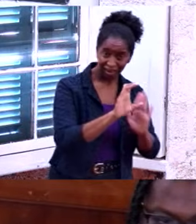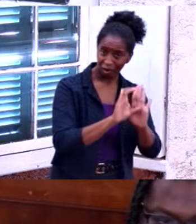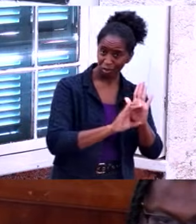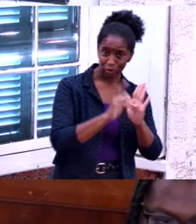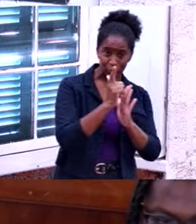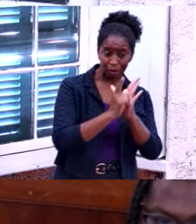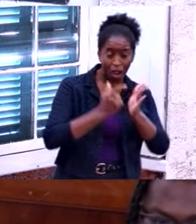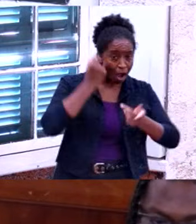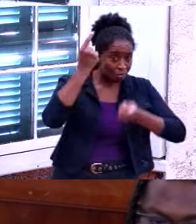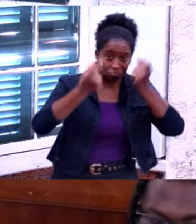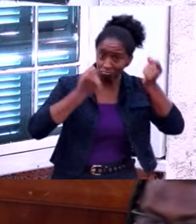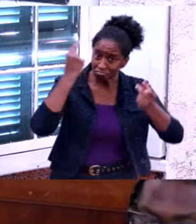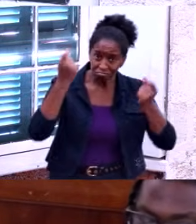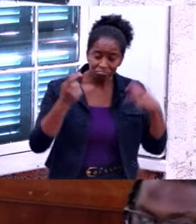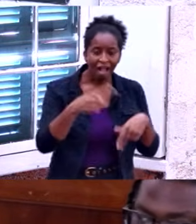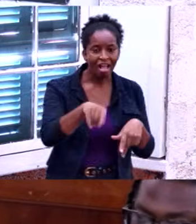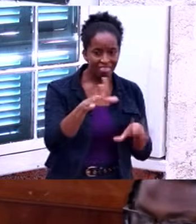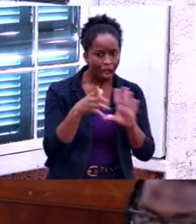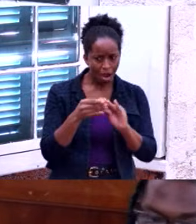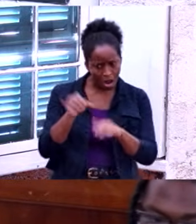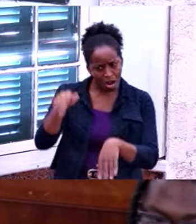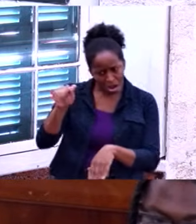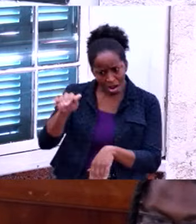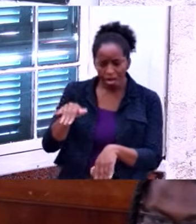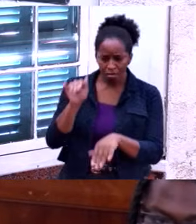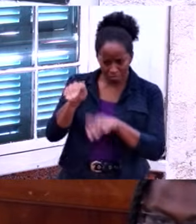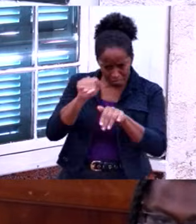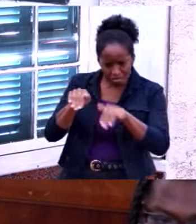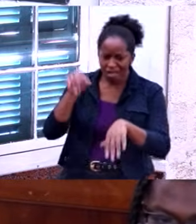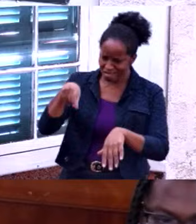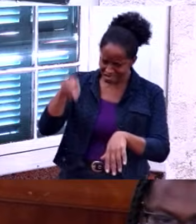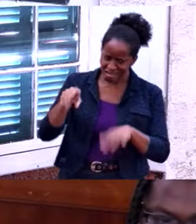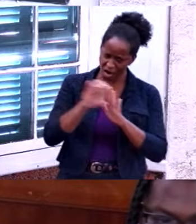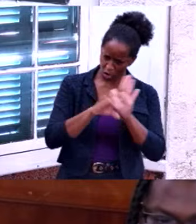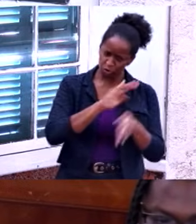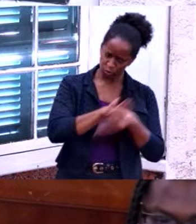we also have heard that